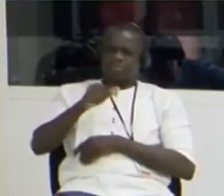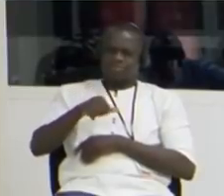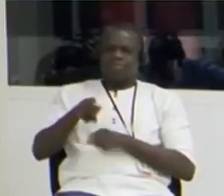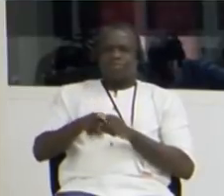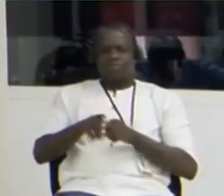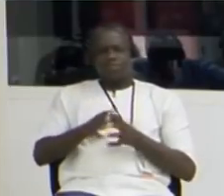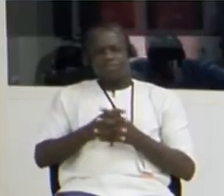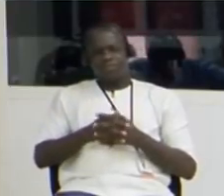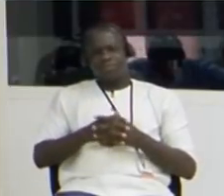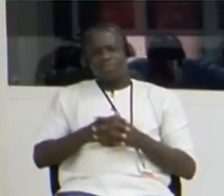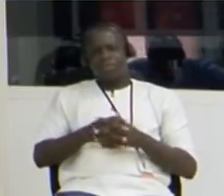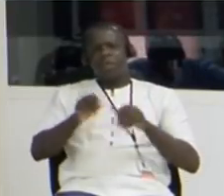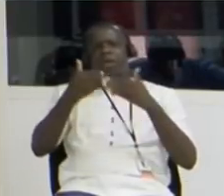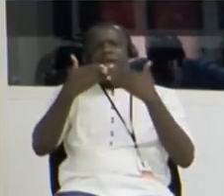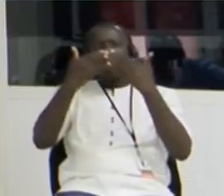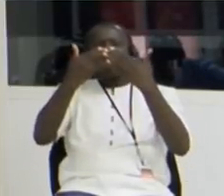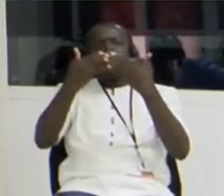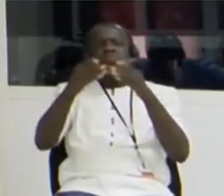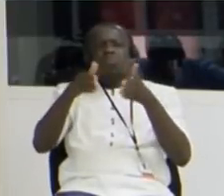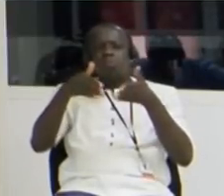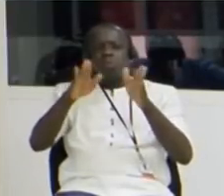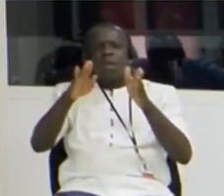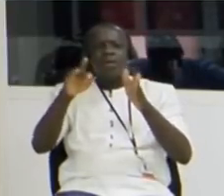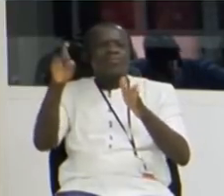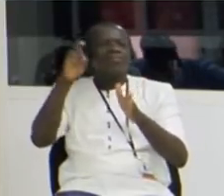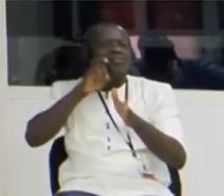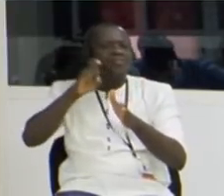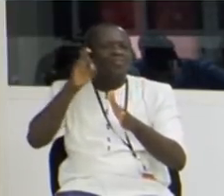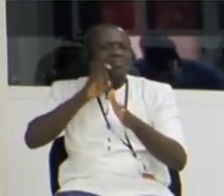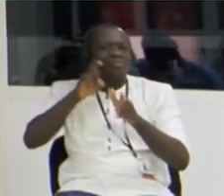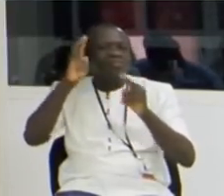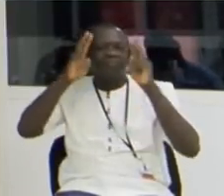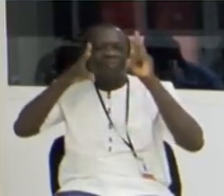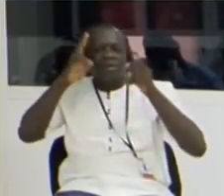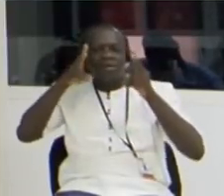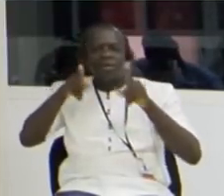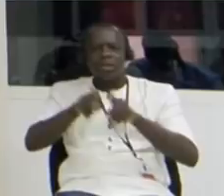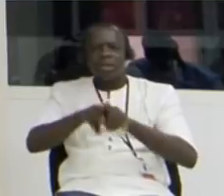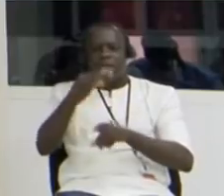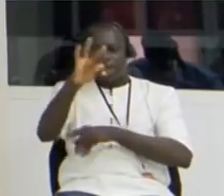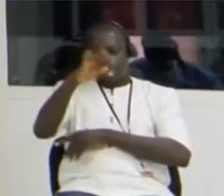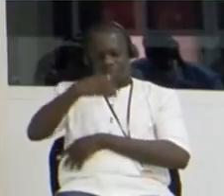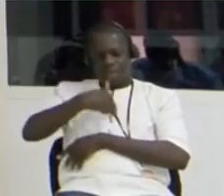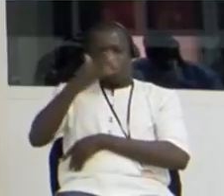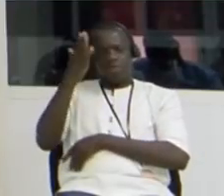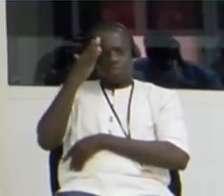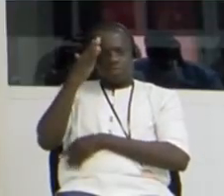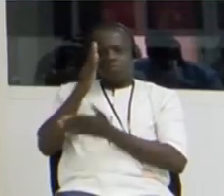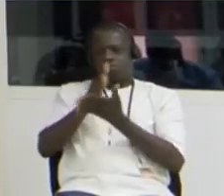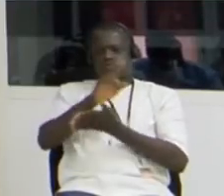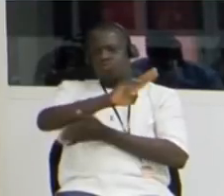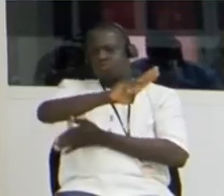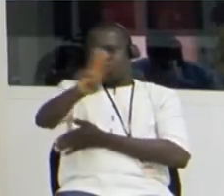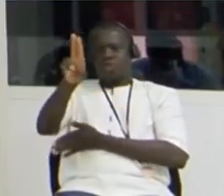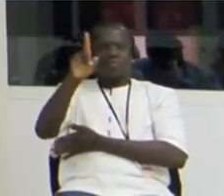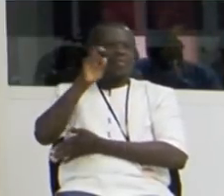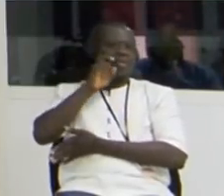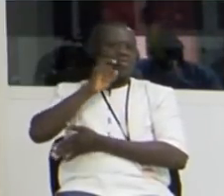Can you tell us whether it was a form of sexual violence? To my knowledge, the information I have was not sexual violence,